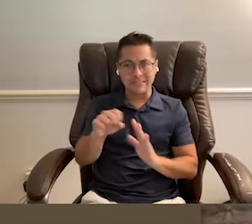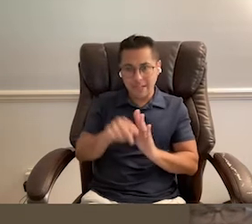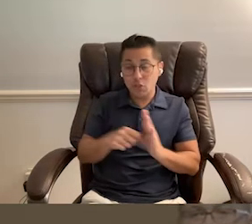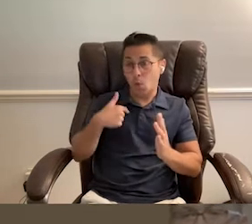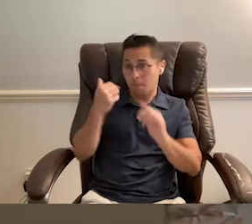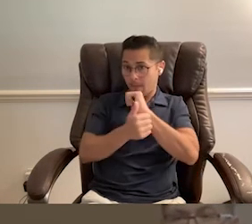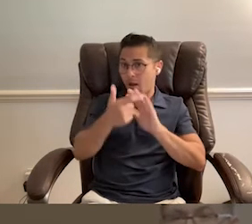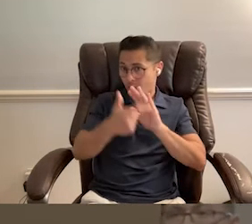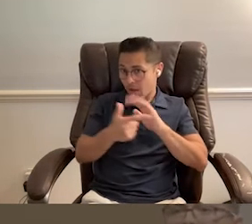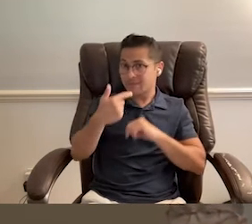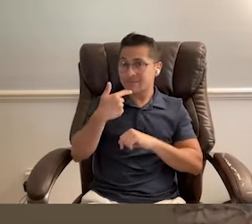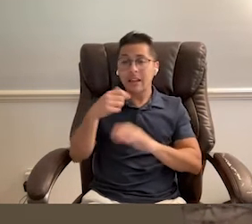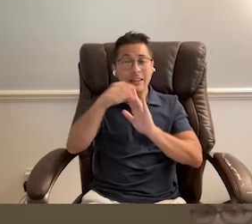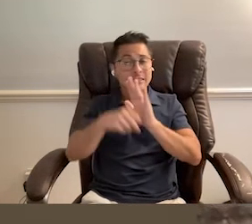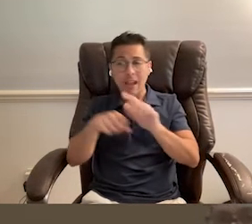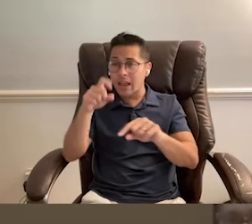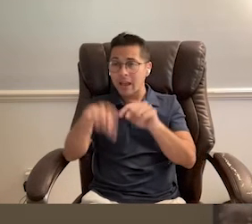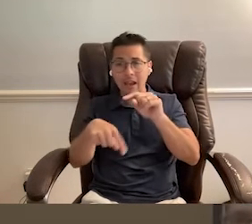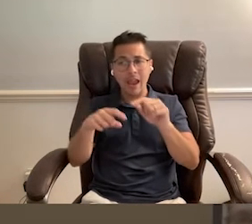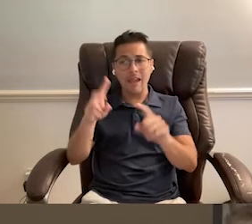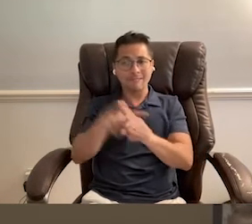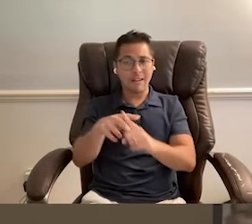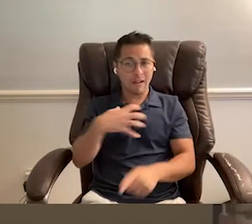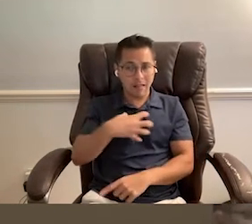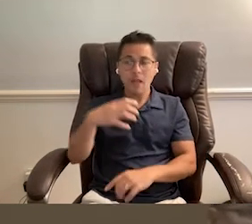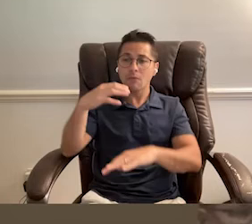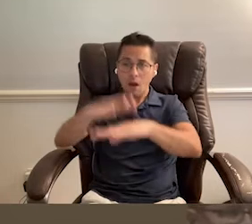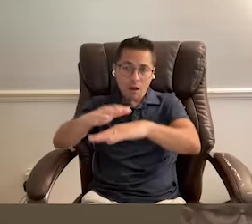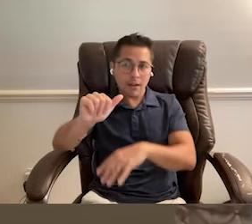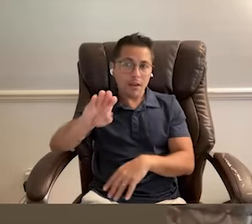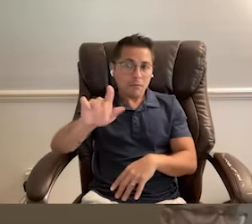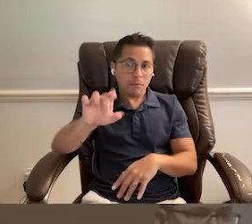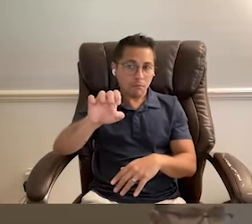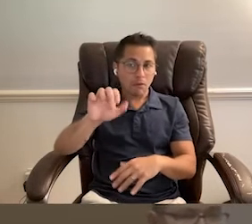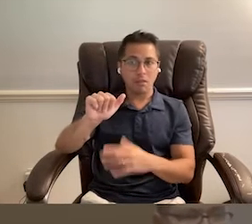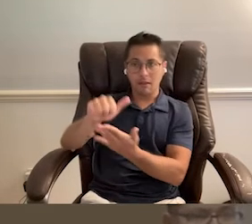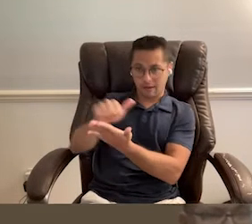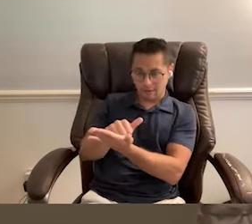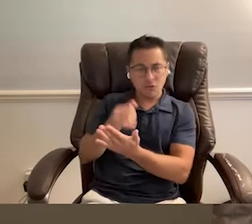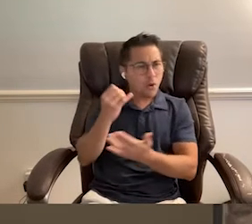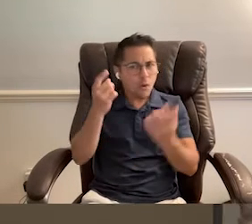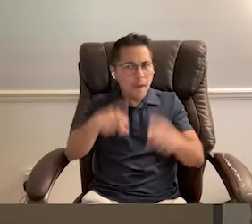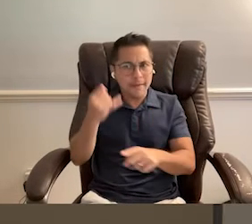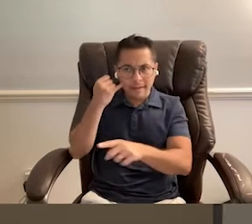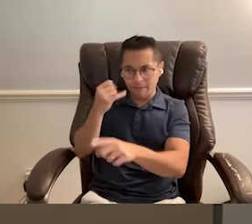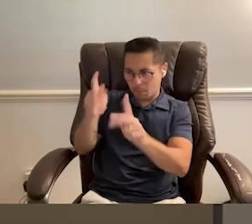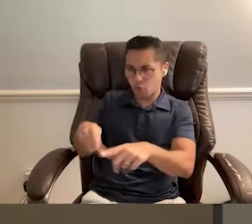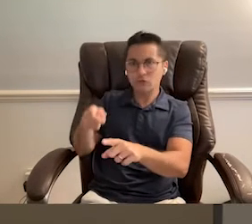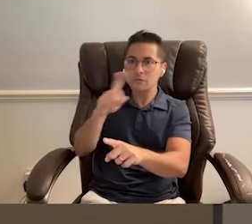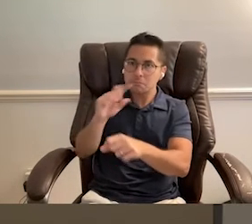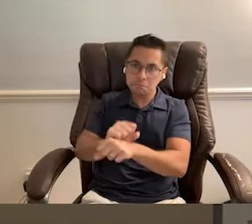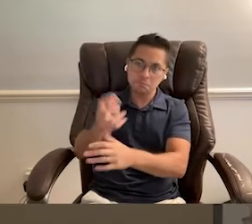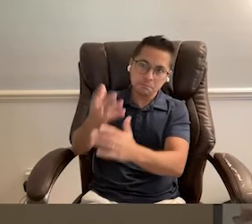state may not file a claim on an ABLE account. So what would happen if the beneficiary does pass away? Generally,